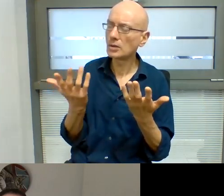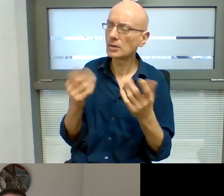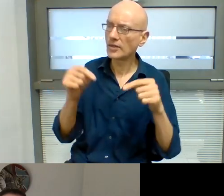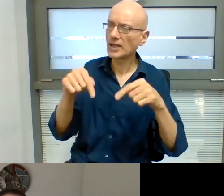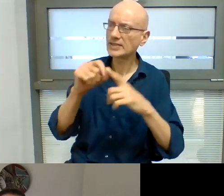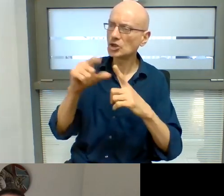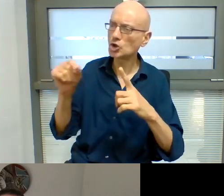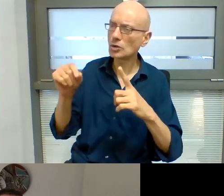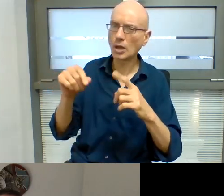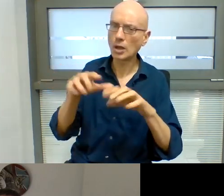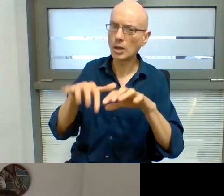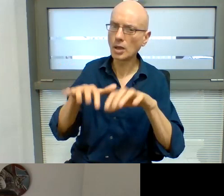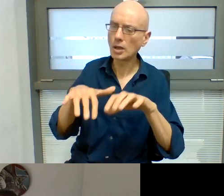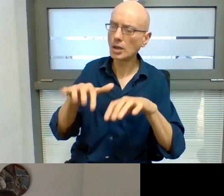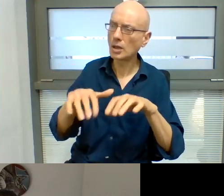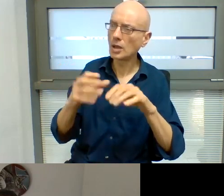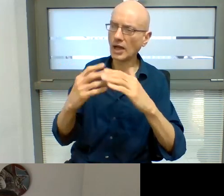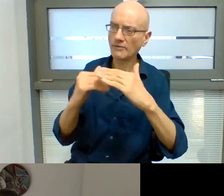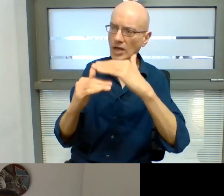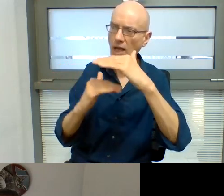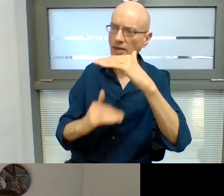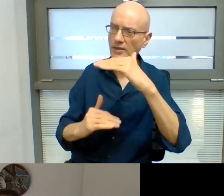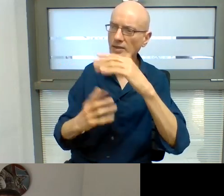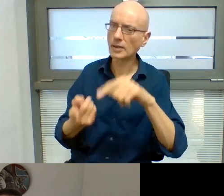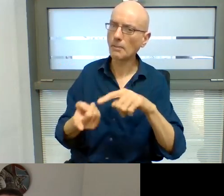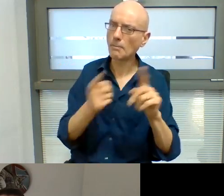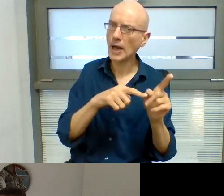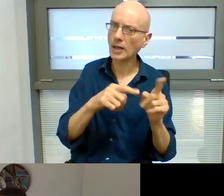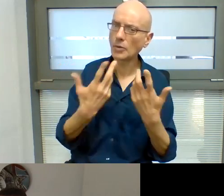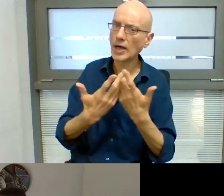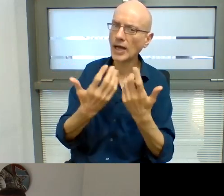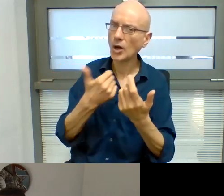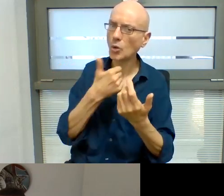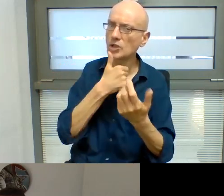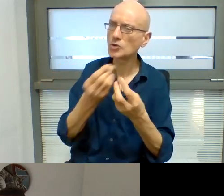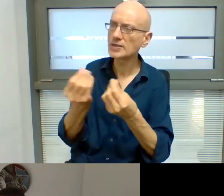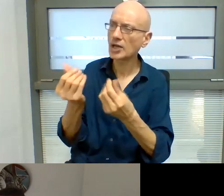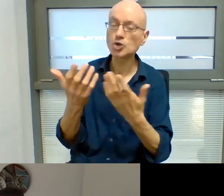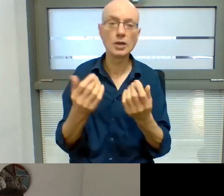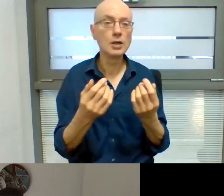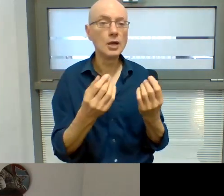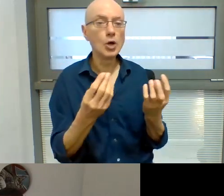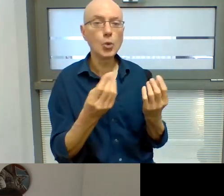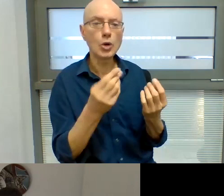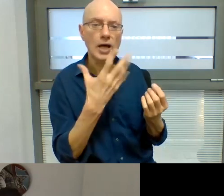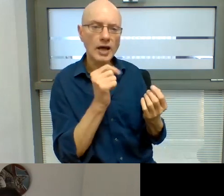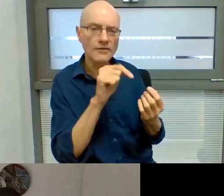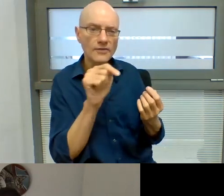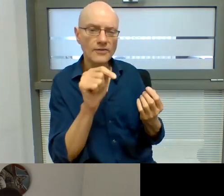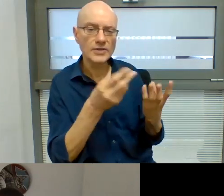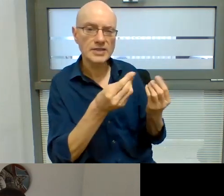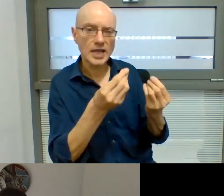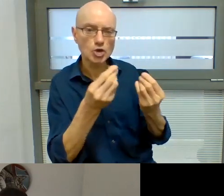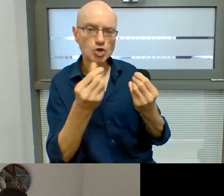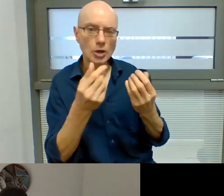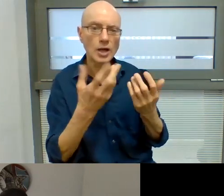digital domain and back, obviously from the layering and this bringing it back in? Well, the textures again, you know, you make